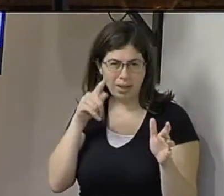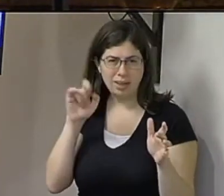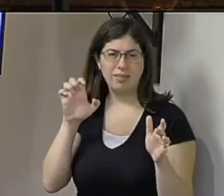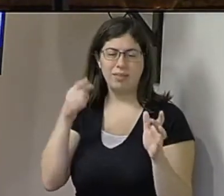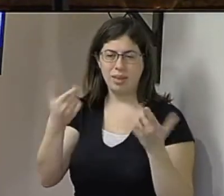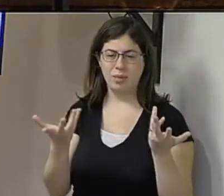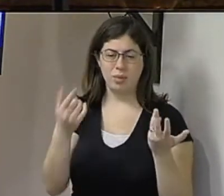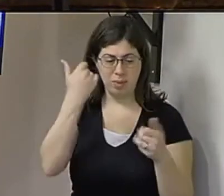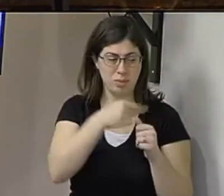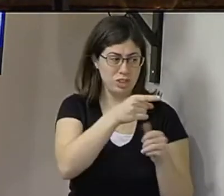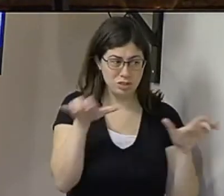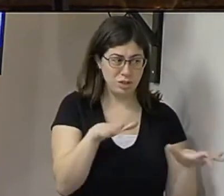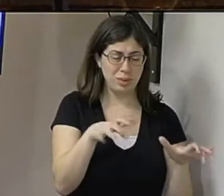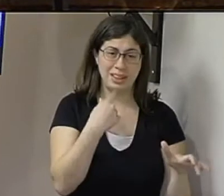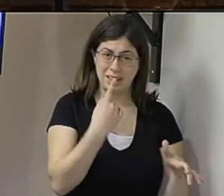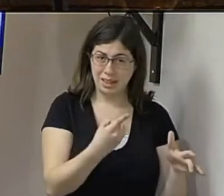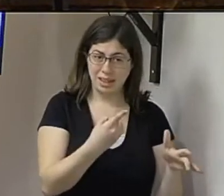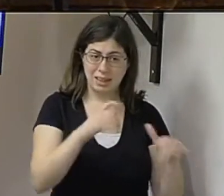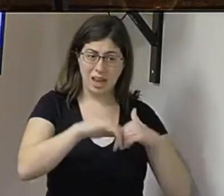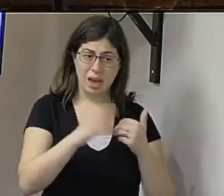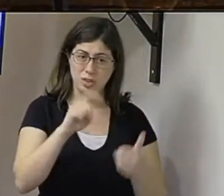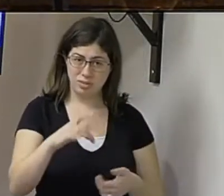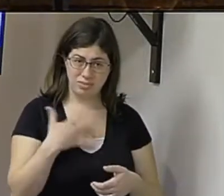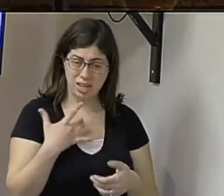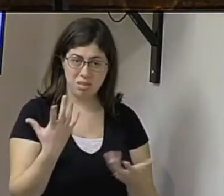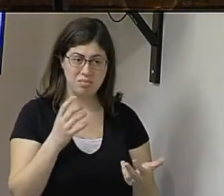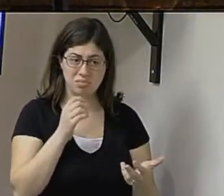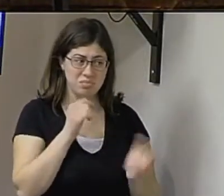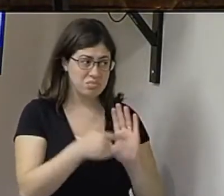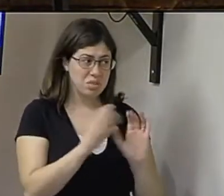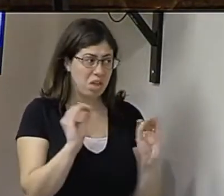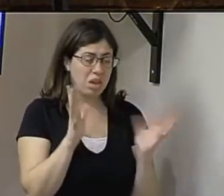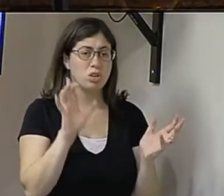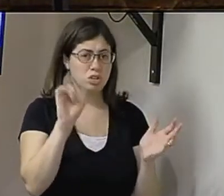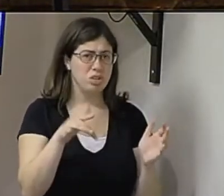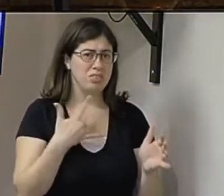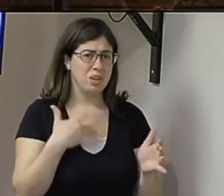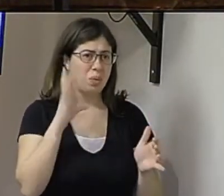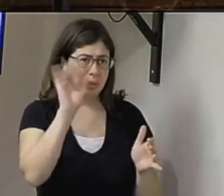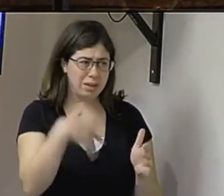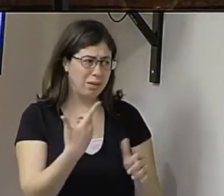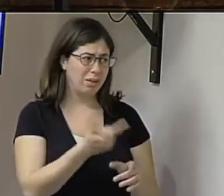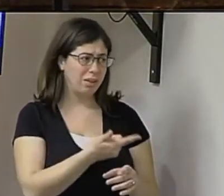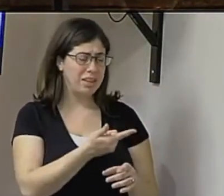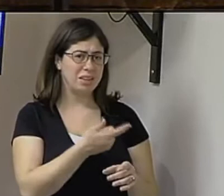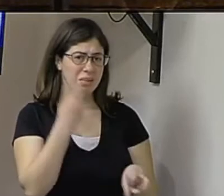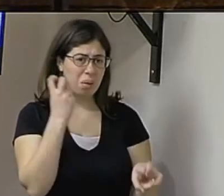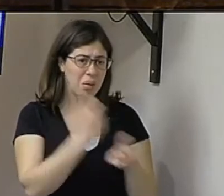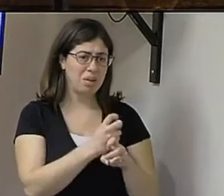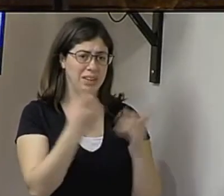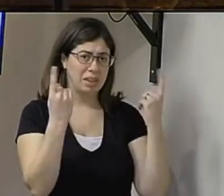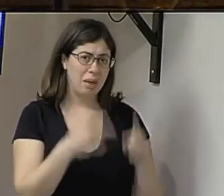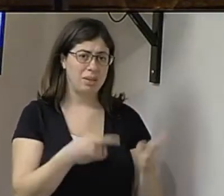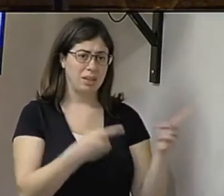what she's doing here, it's not telling us how we're supposed to feel about this. And we should feel a little bit weird about some of this. There's some difficult things going on